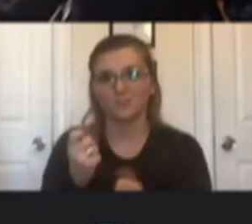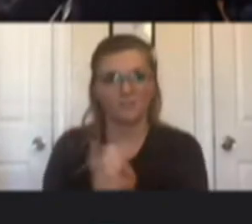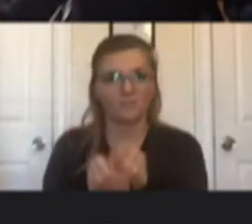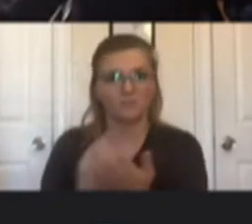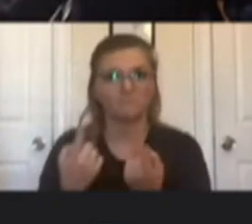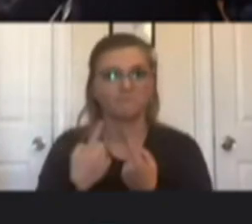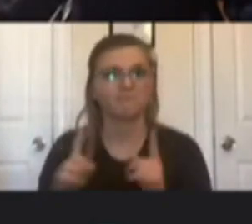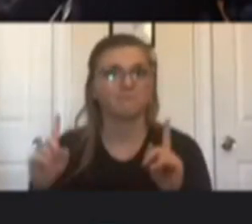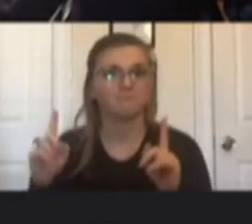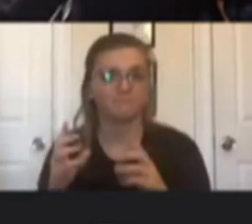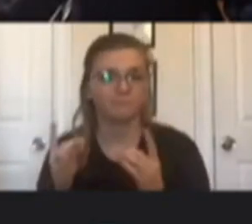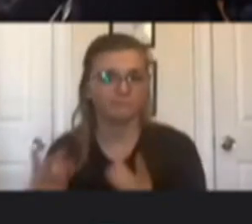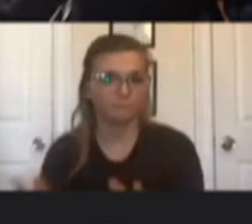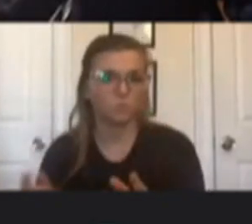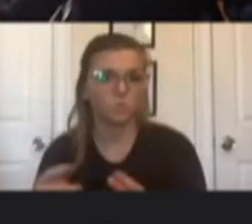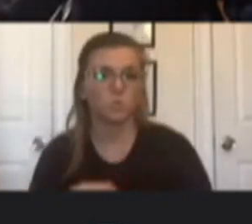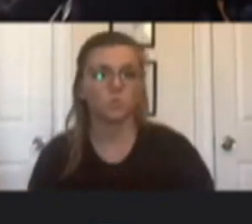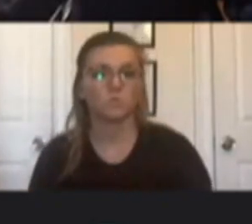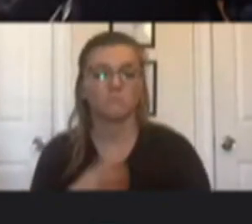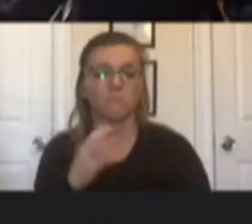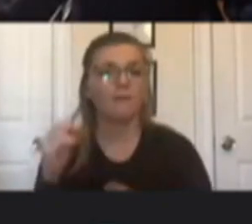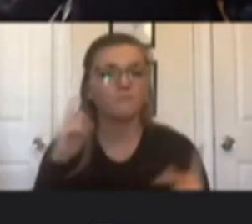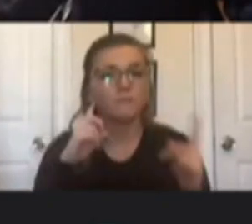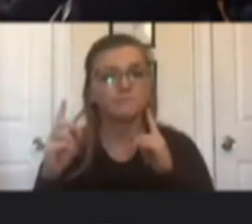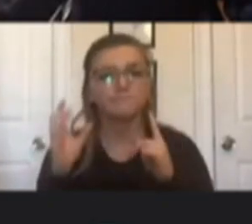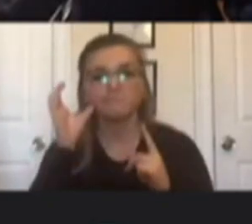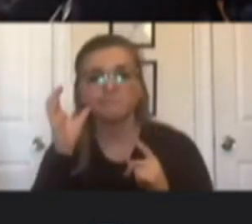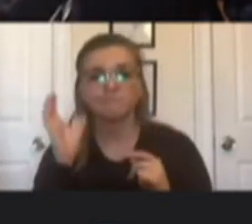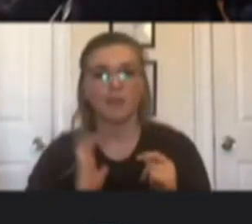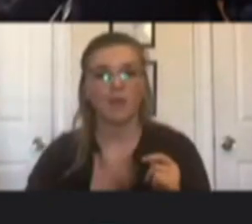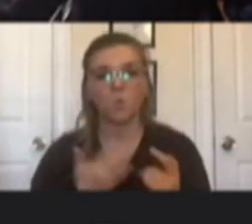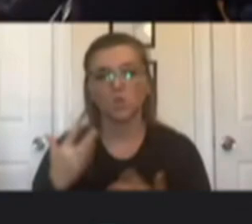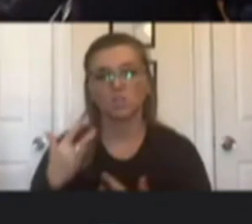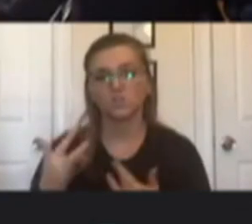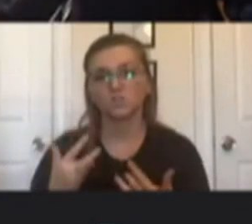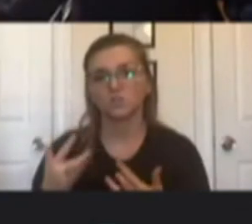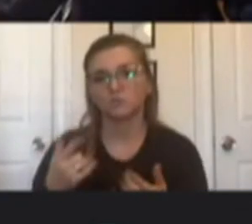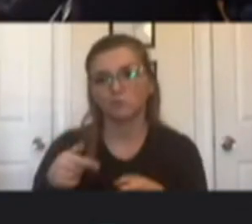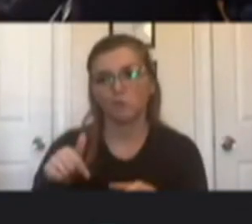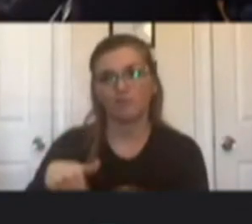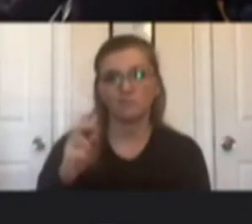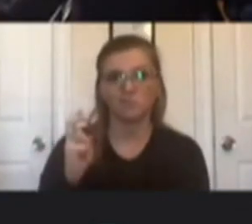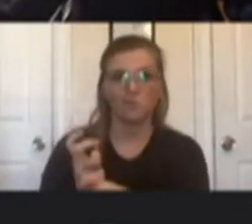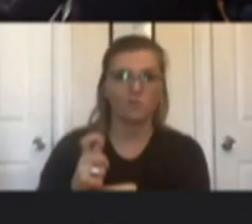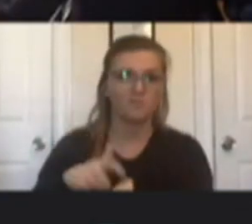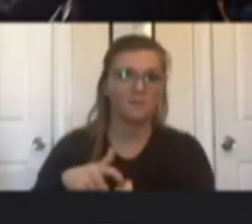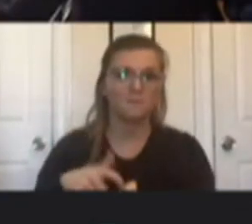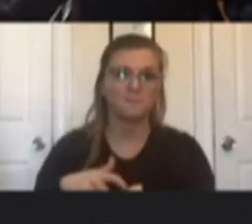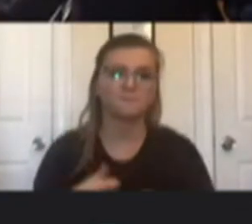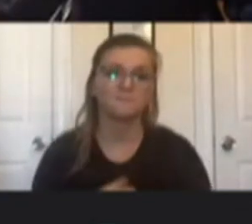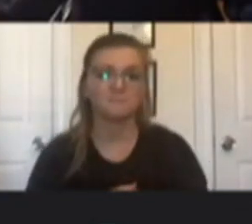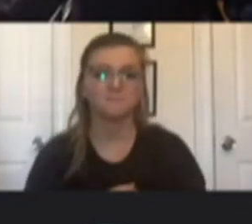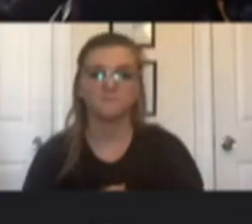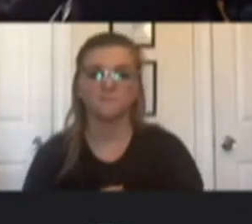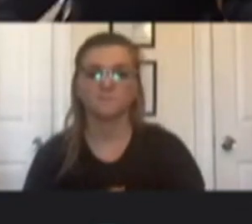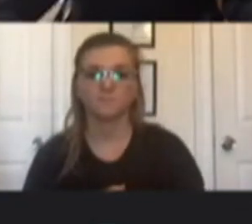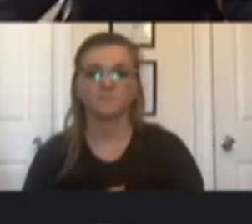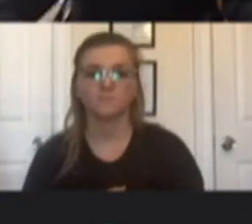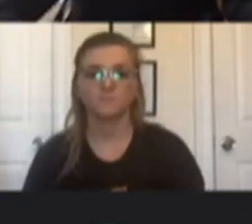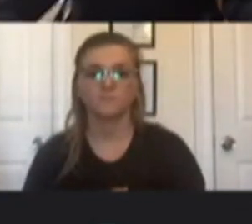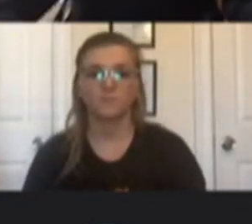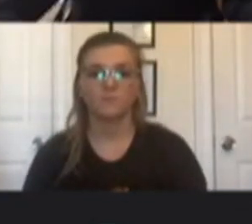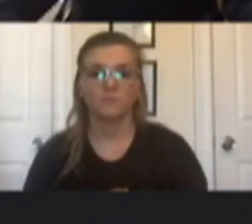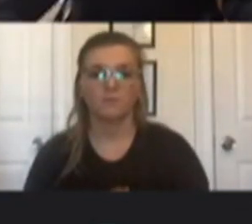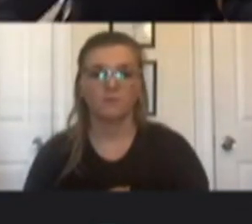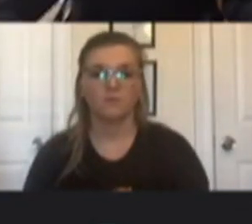keeping, our concerns, at the forefront during this very difficult time. And